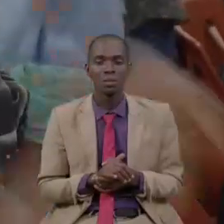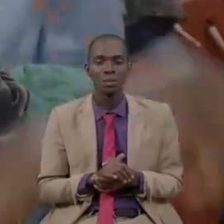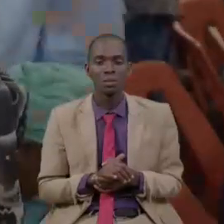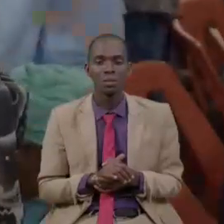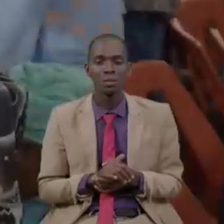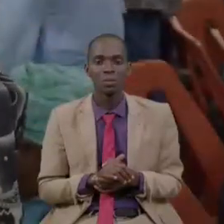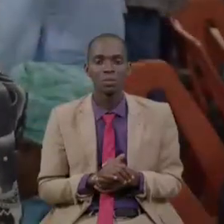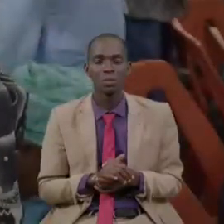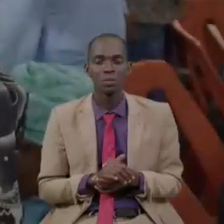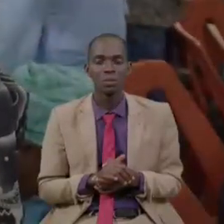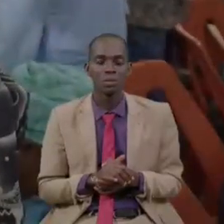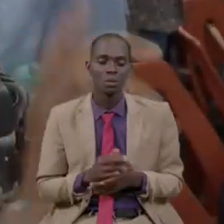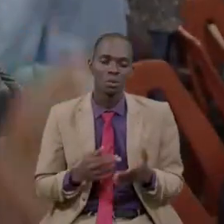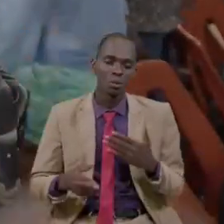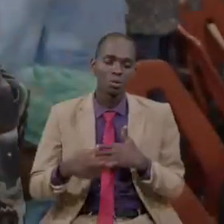them.